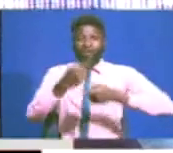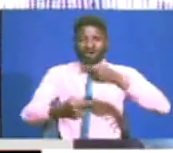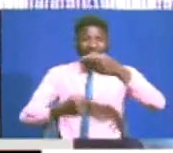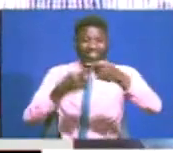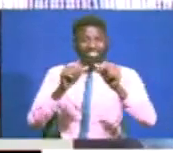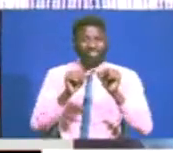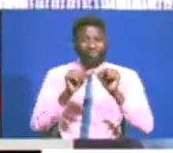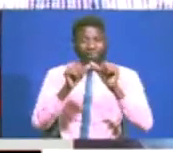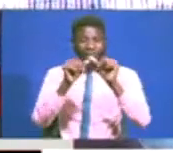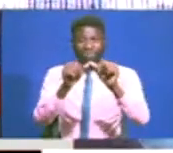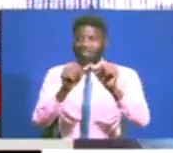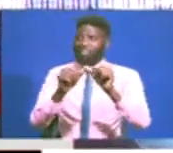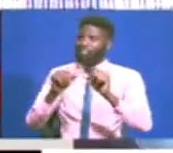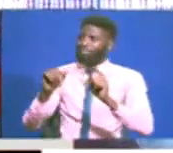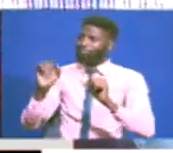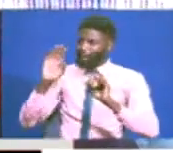Hello?